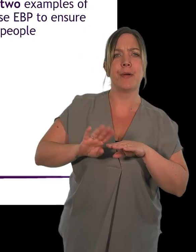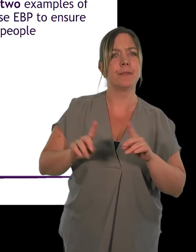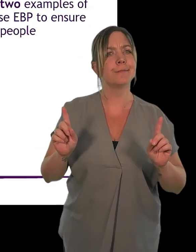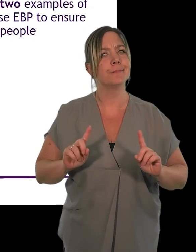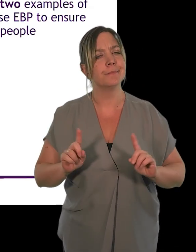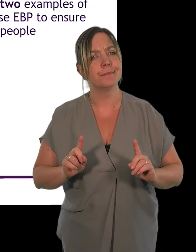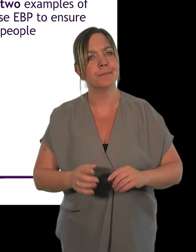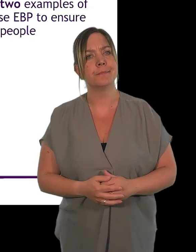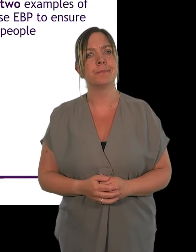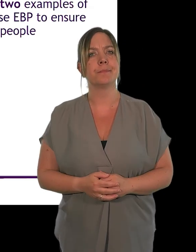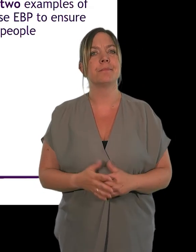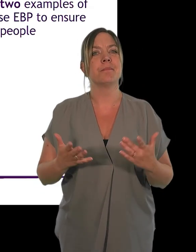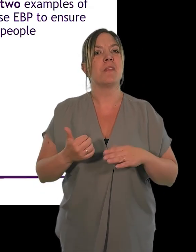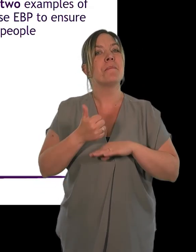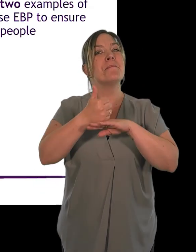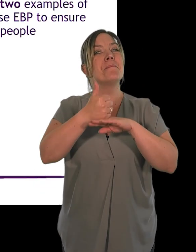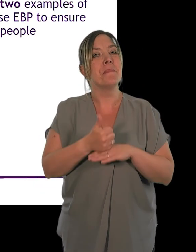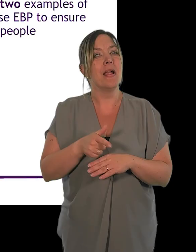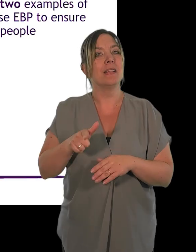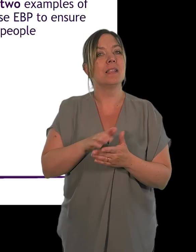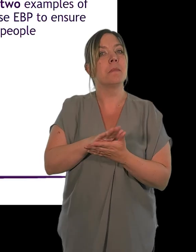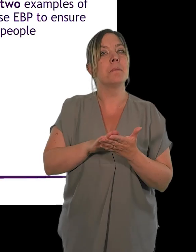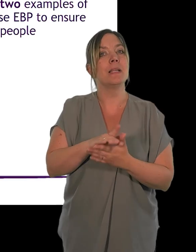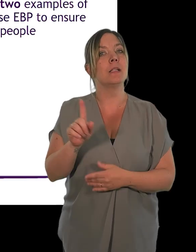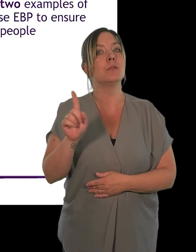by evidence-based practice.